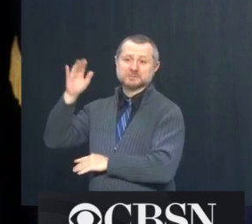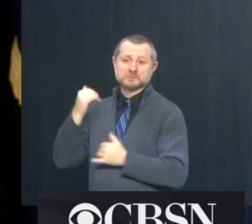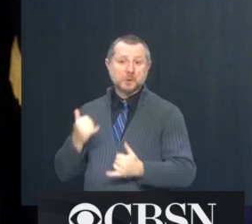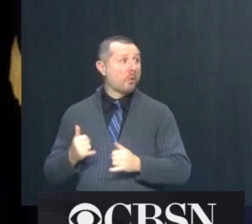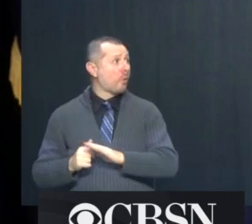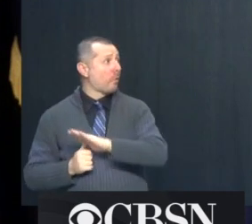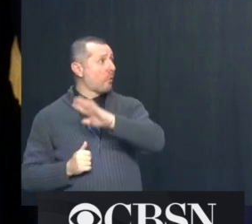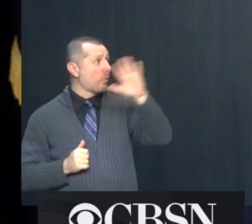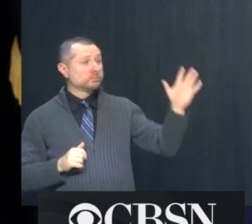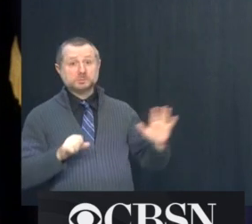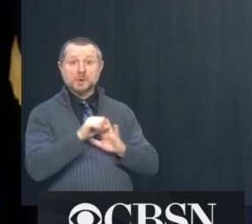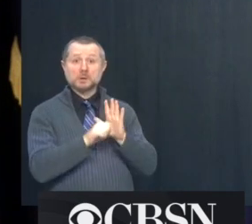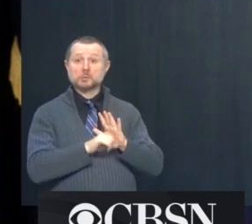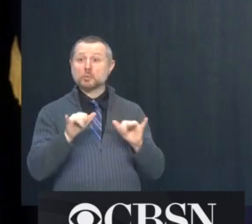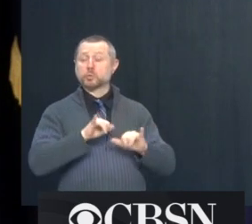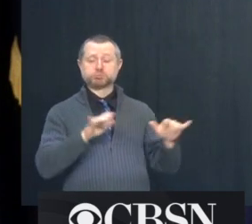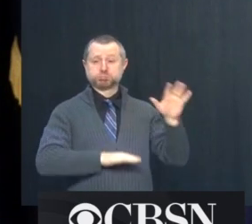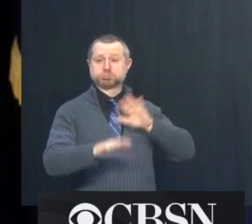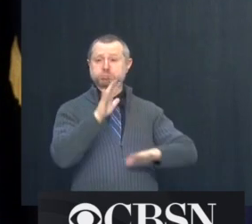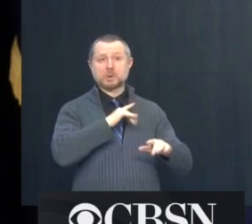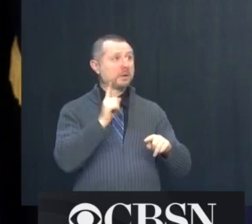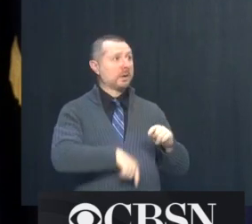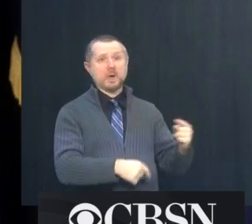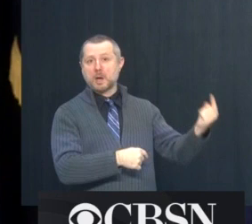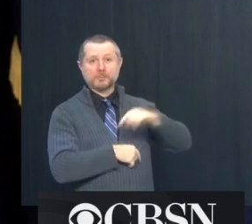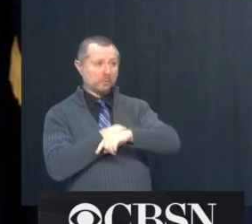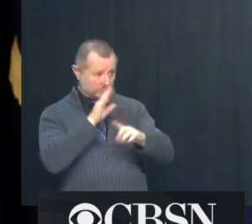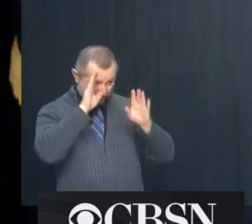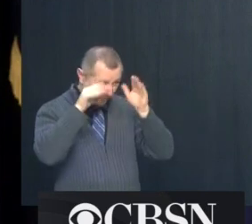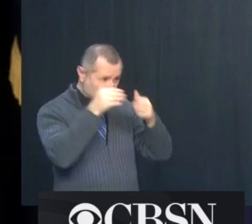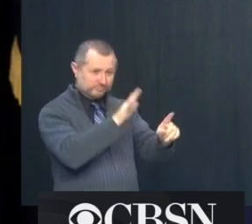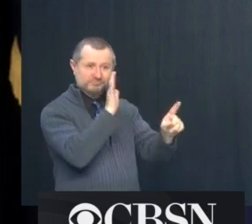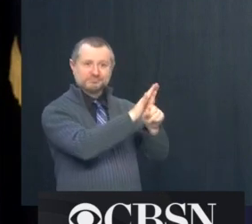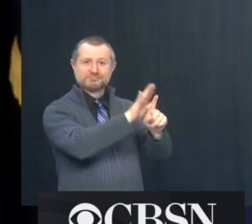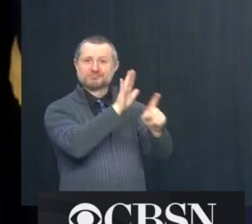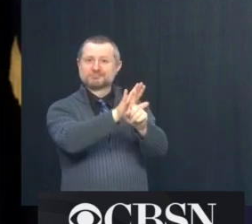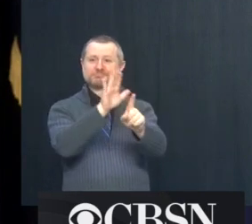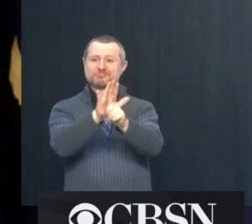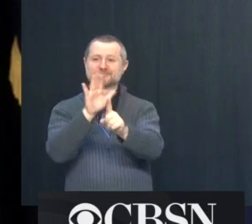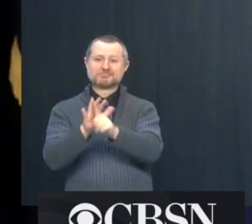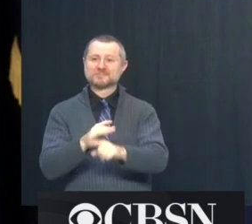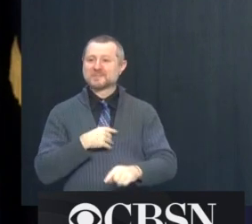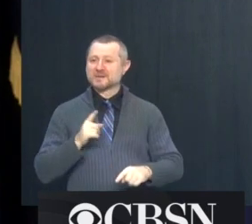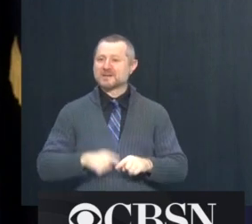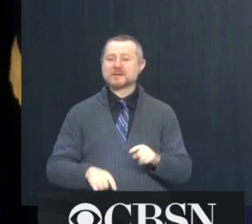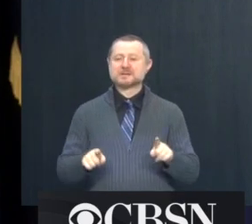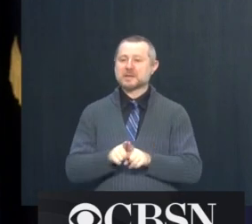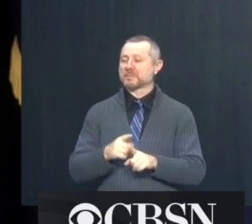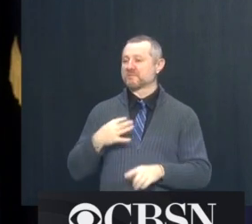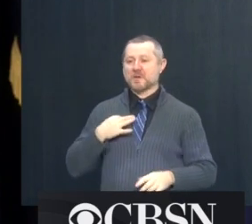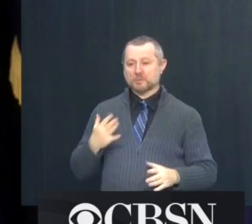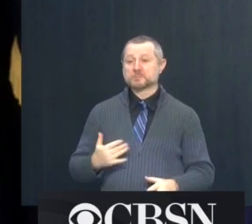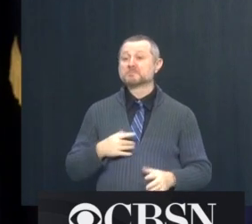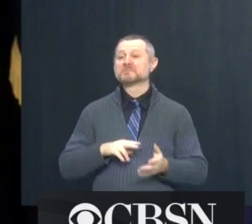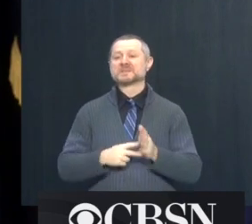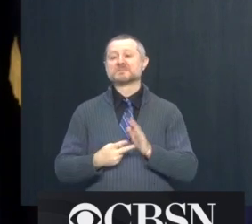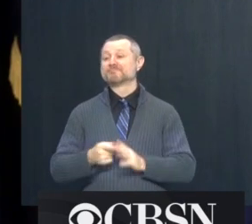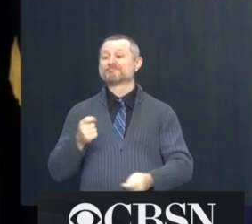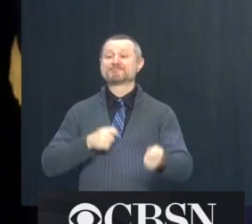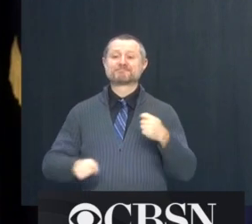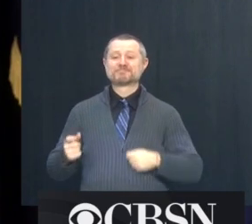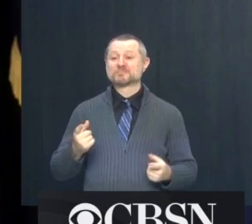community. So that's not going to happen to anywhere near the same extent. So it's going to be more just